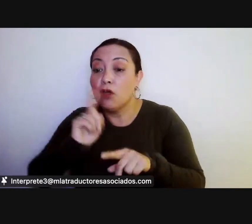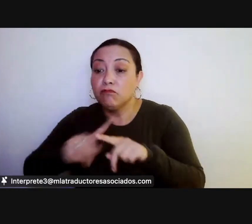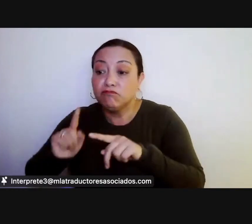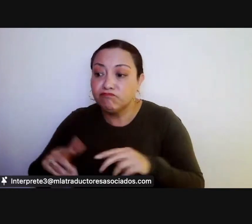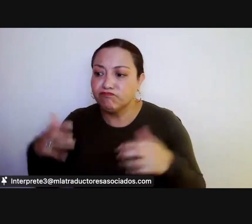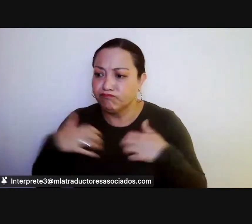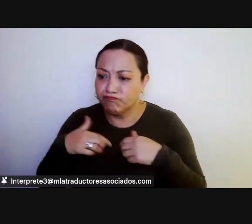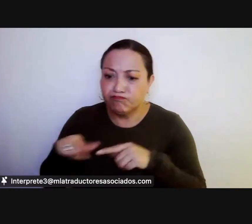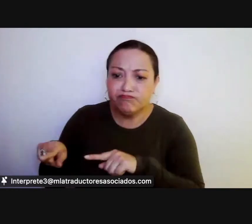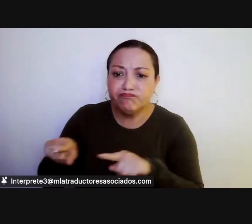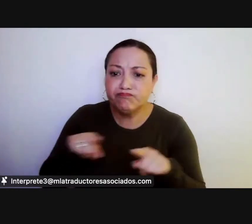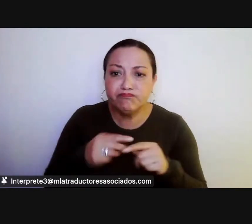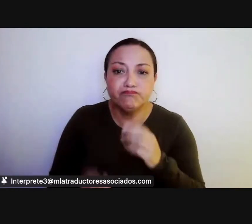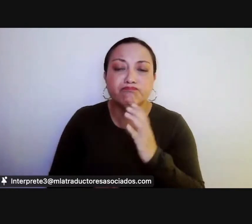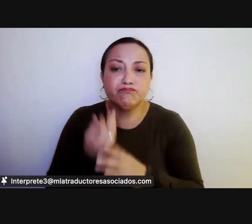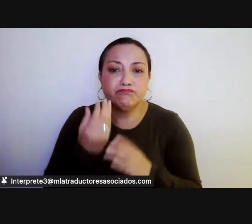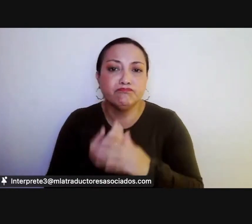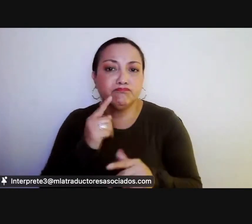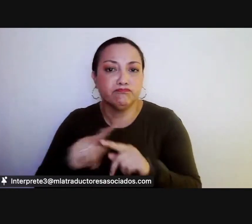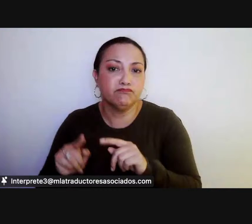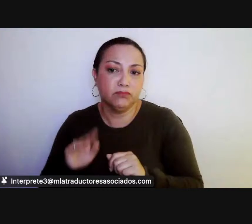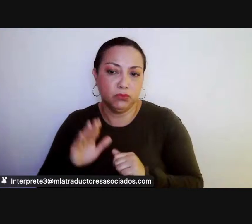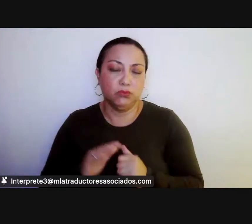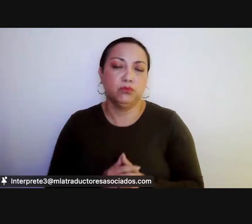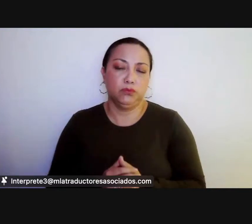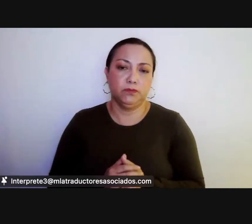species, and derived products,